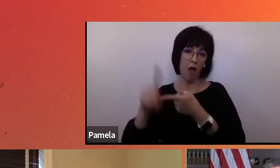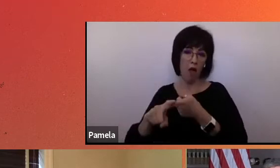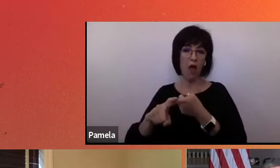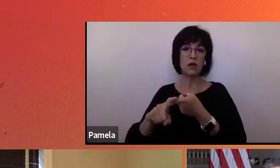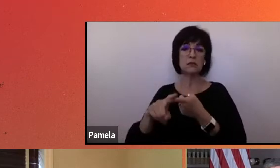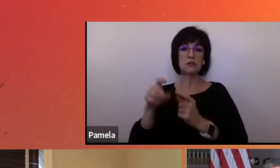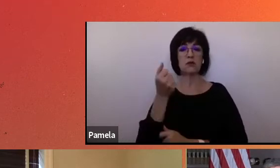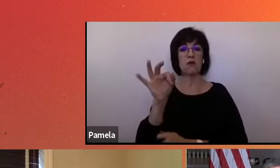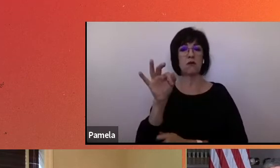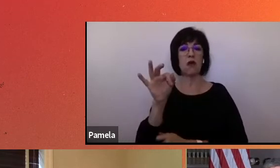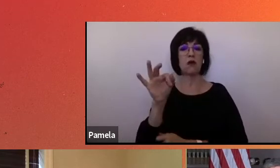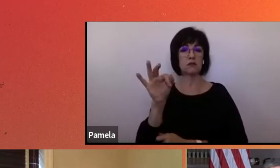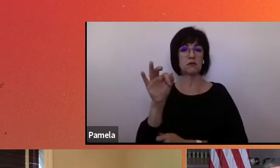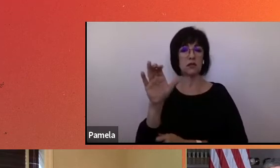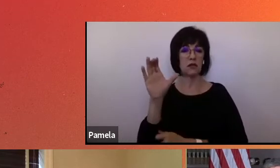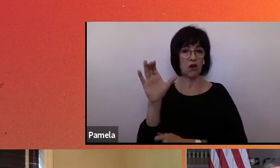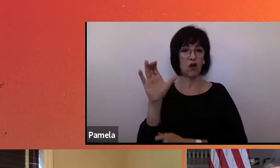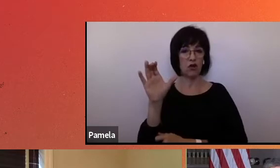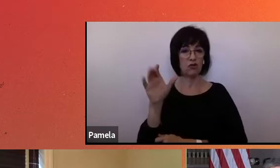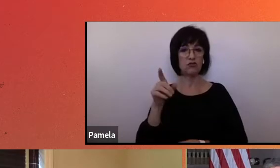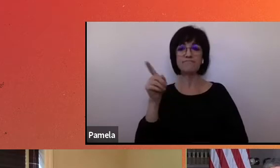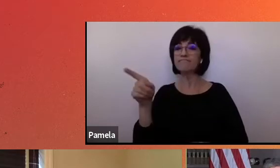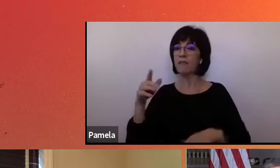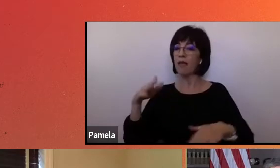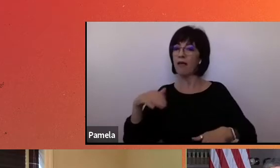black citizens the right to vote.